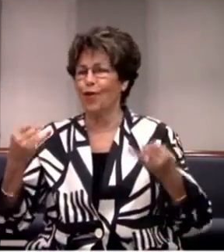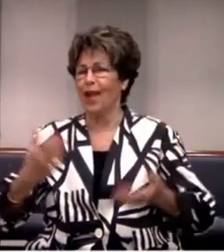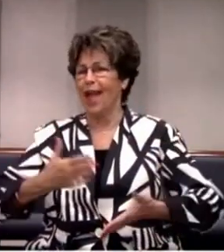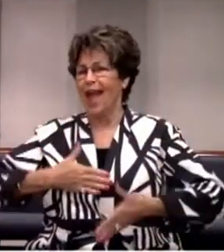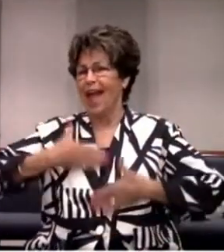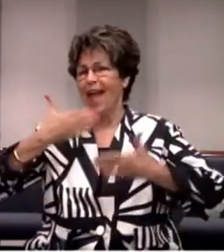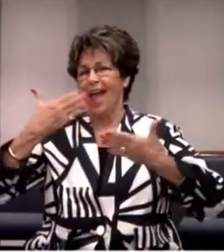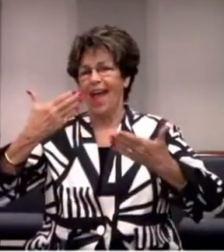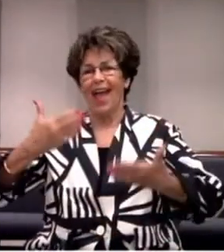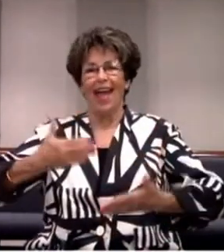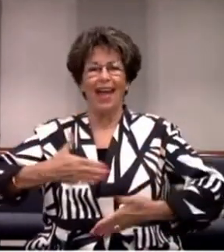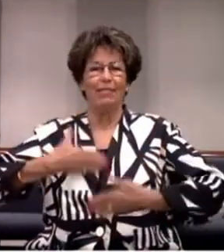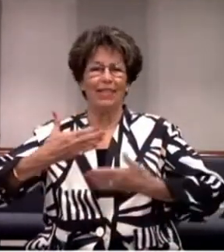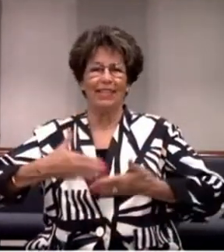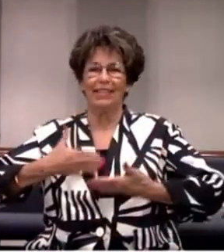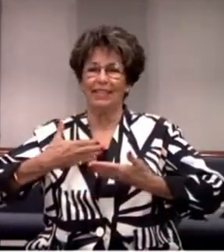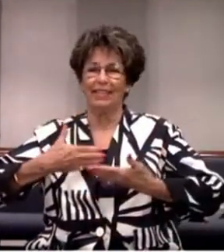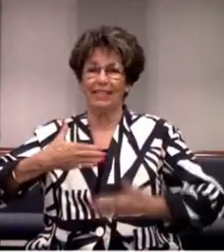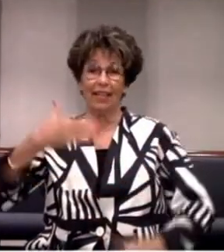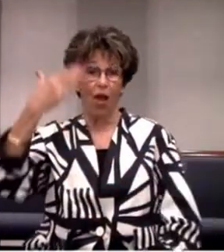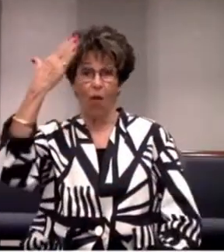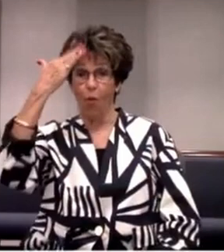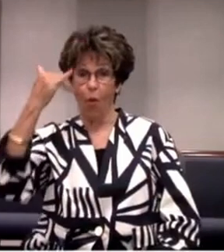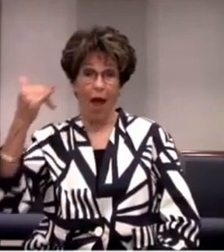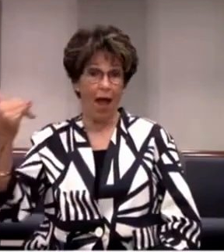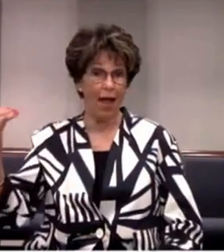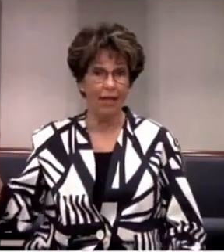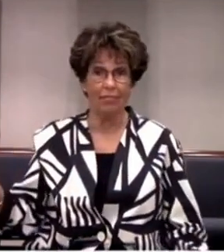happiness. Why? Because listen,